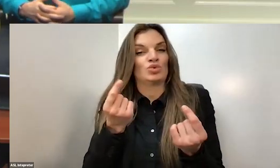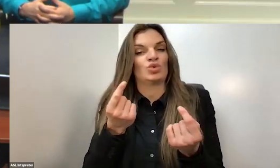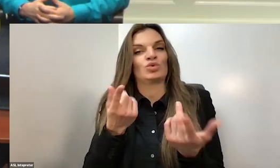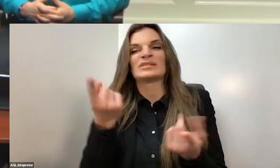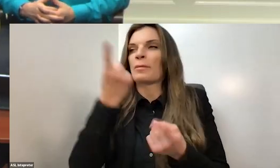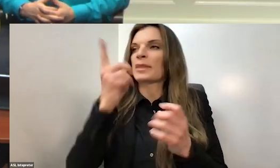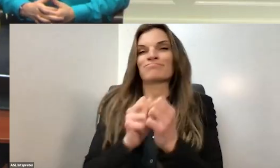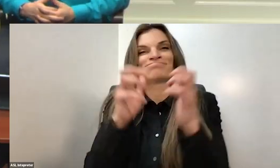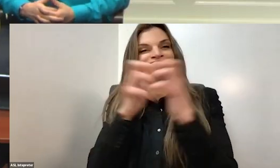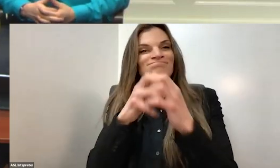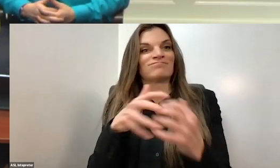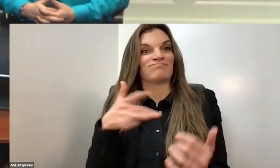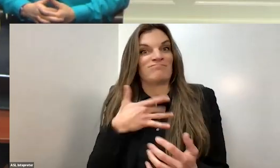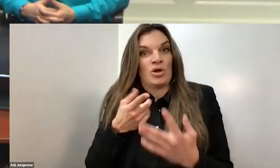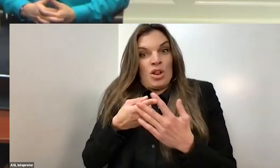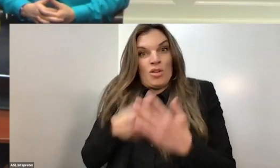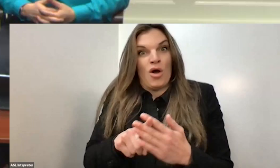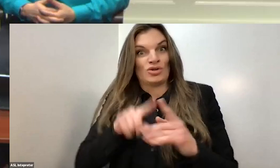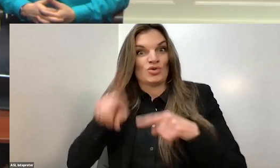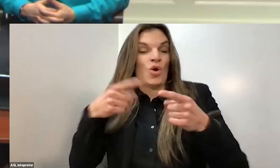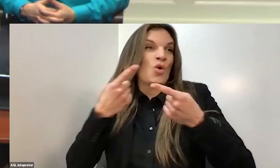Really, really, really leaning in on